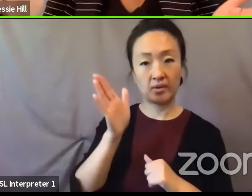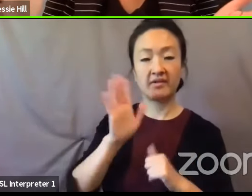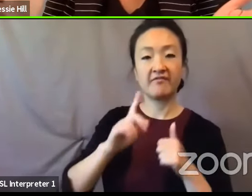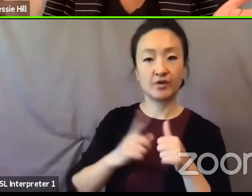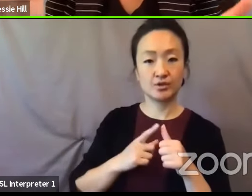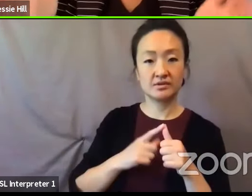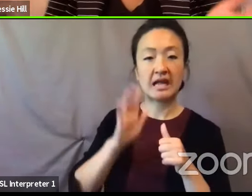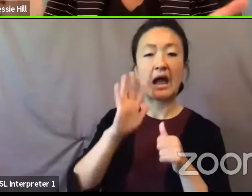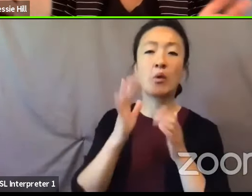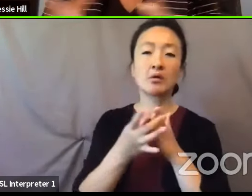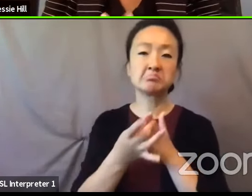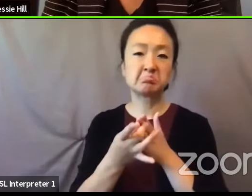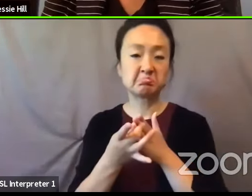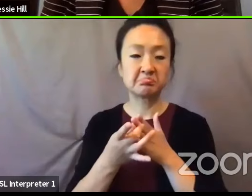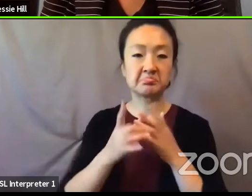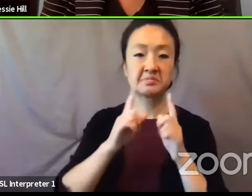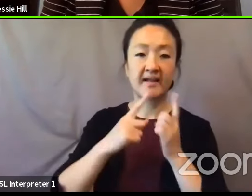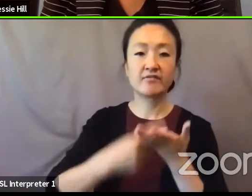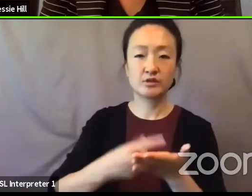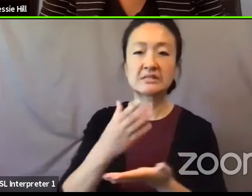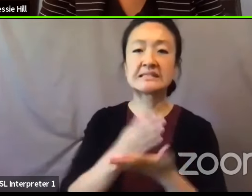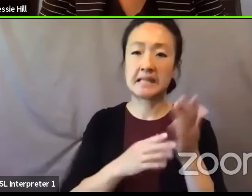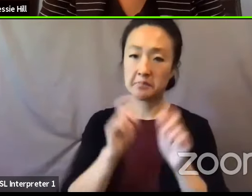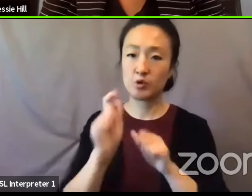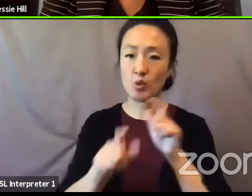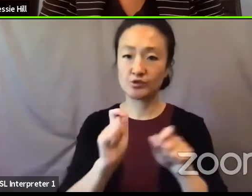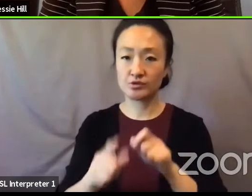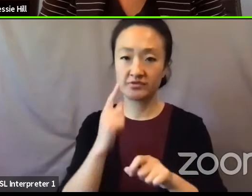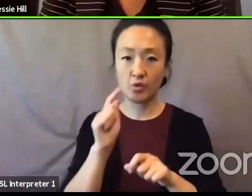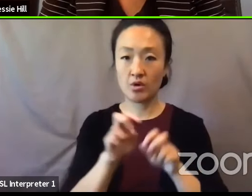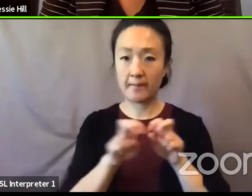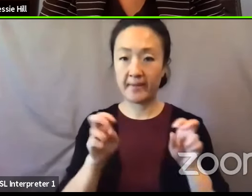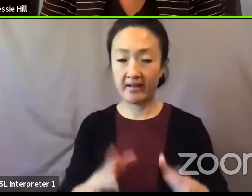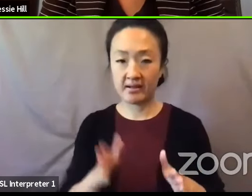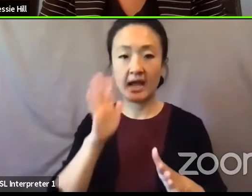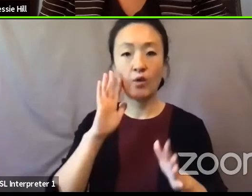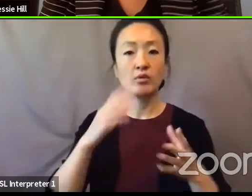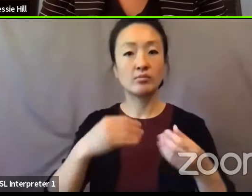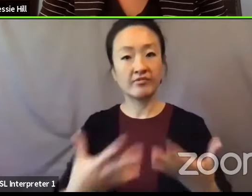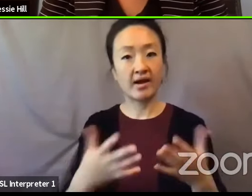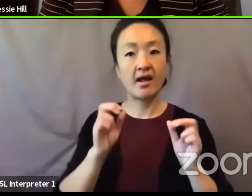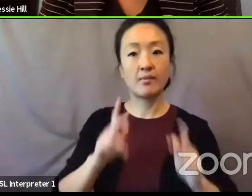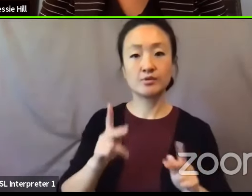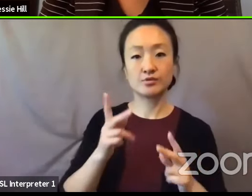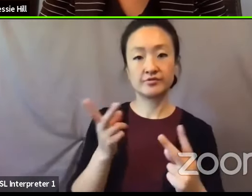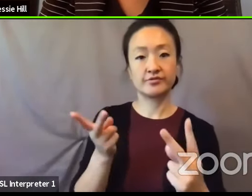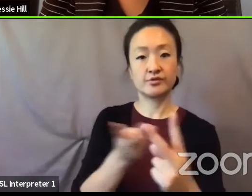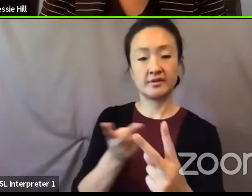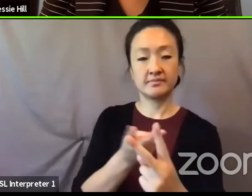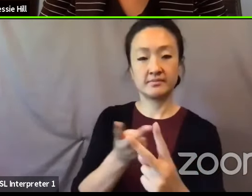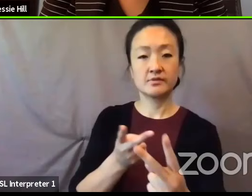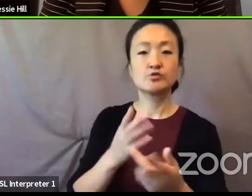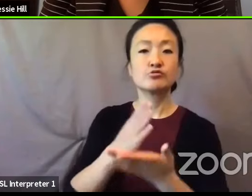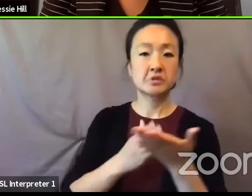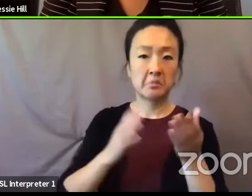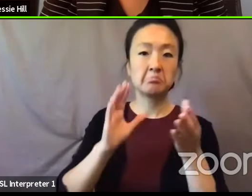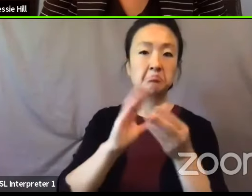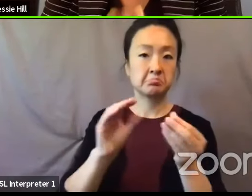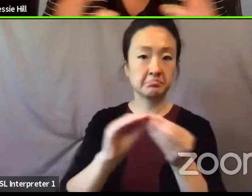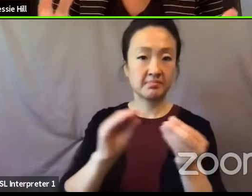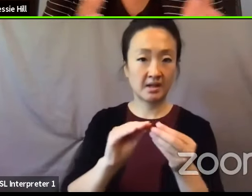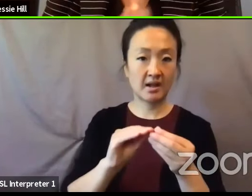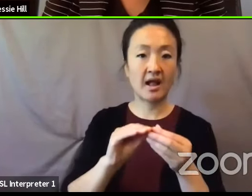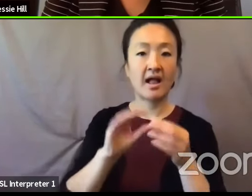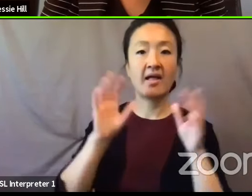I'm going to guide the conversation with some questions for our panelists. I'm going to give them an opportunity to do some talking on the topic